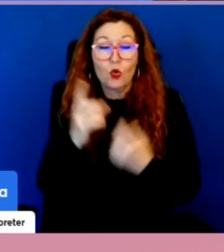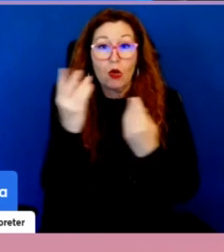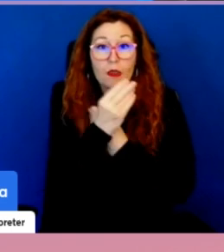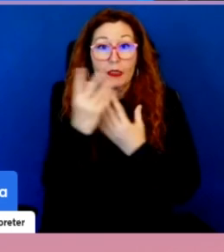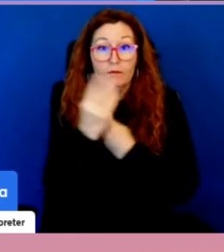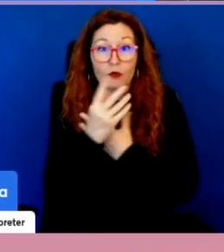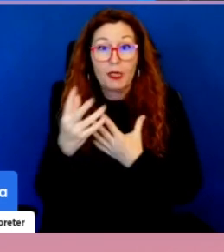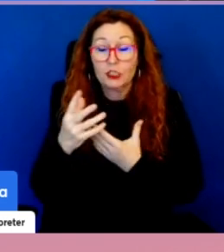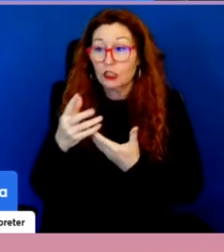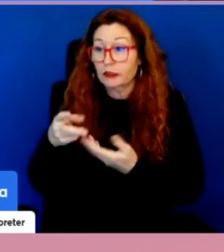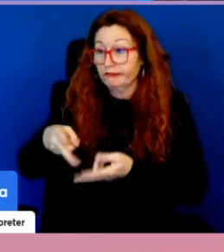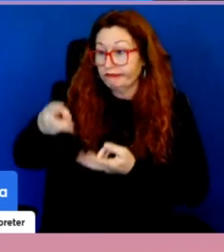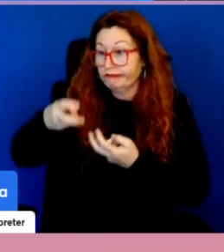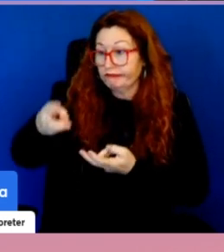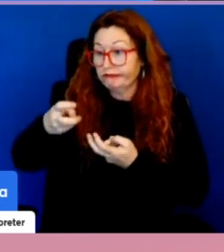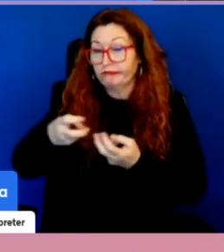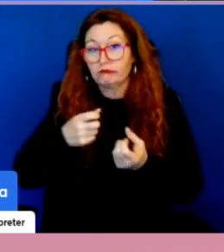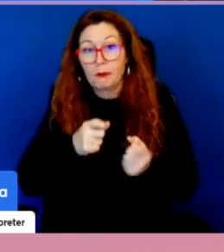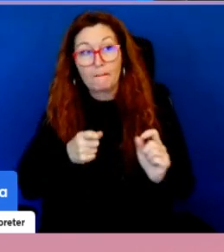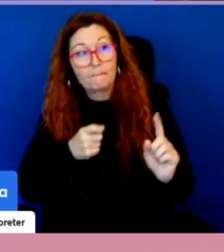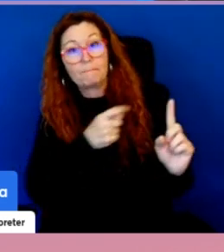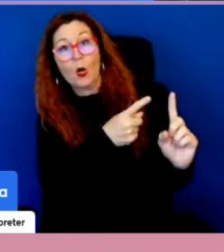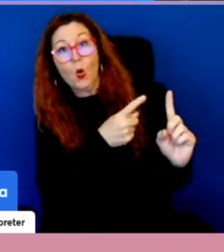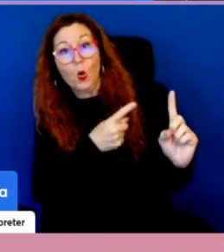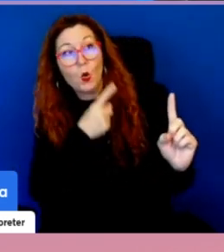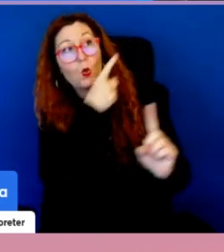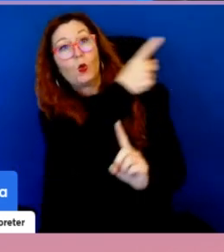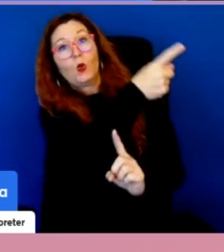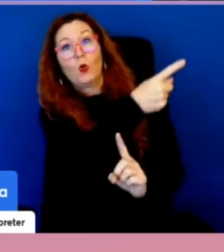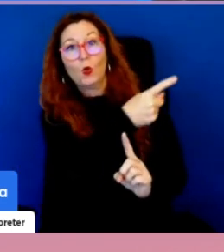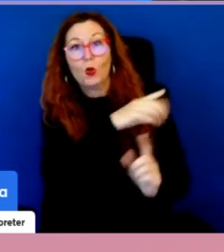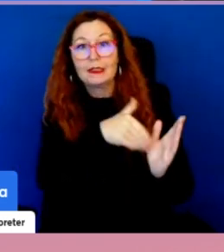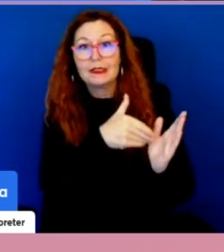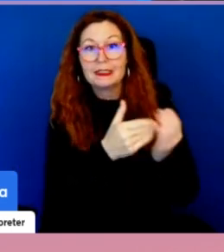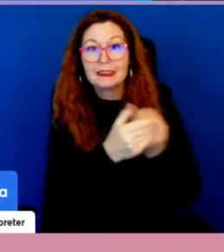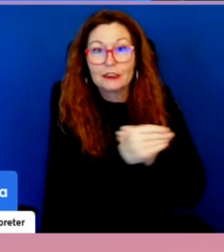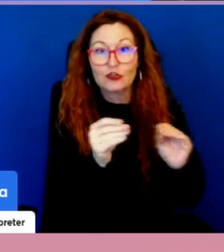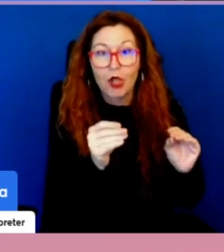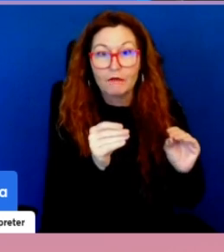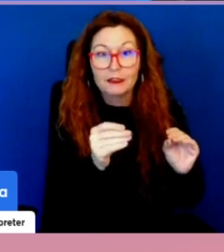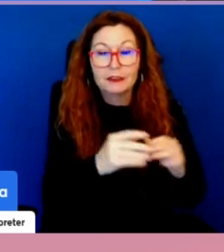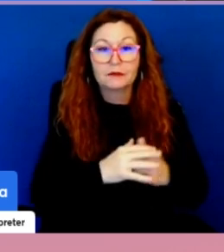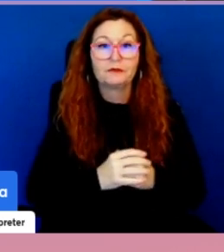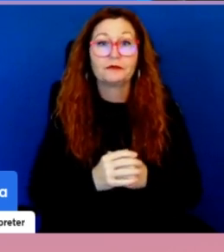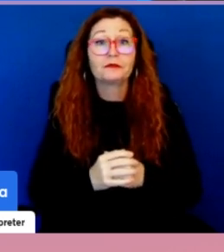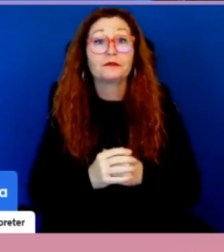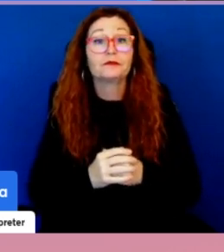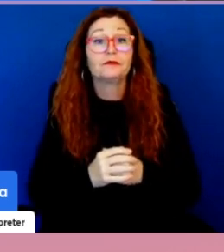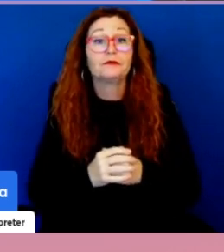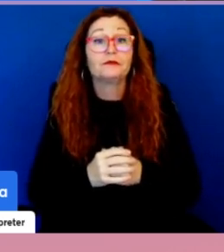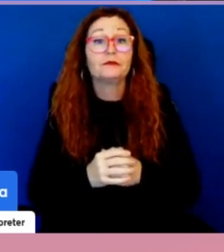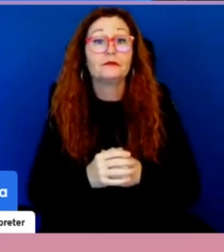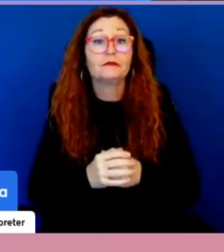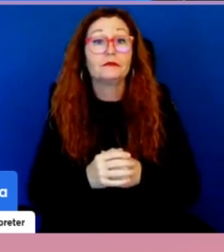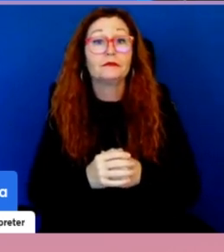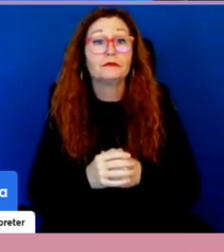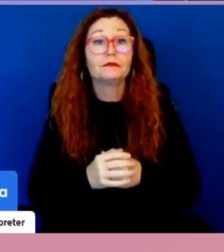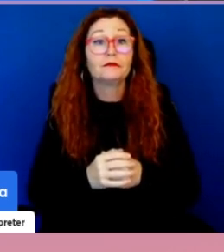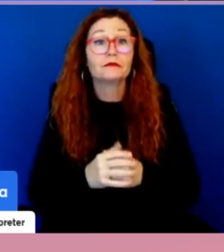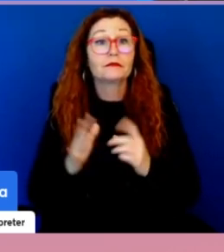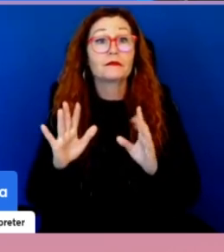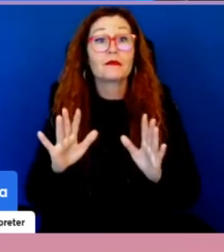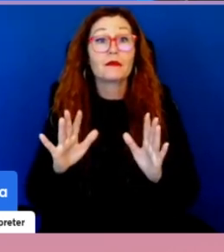office. And I don't know, I've been chatting for maybe 10 minutes or so, and I've yet to mention a HashiCorp product. I'm in the middle of a Hashi talk.